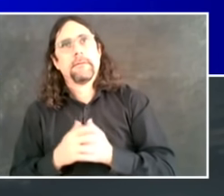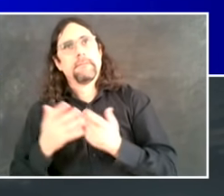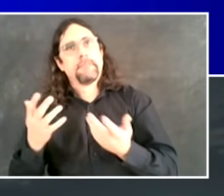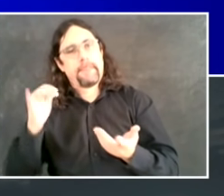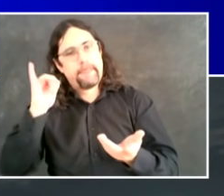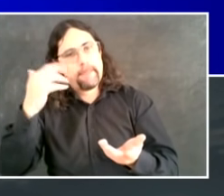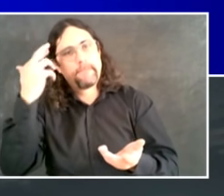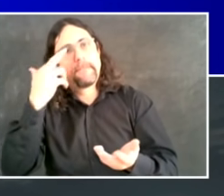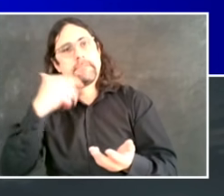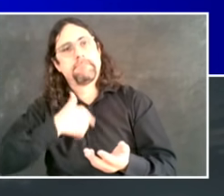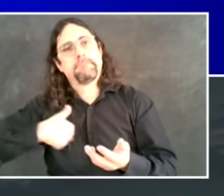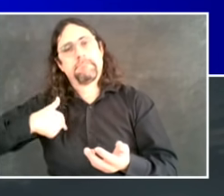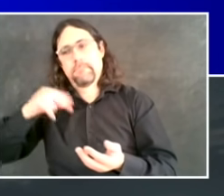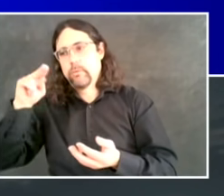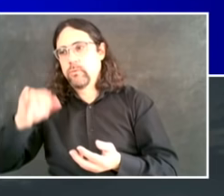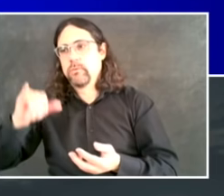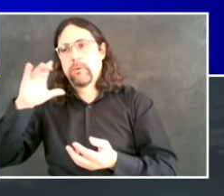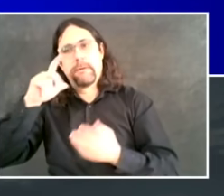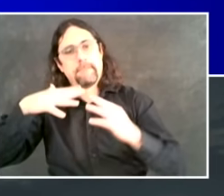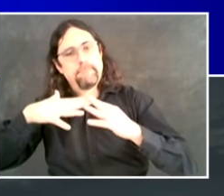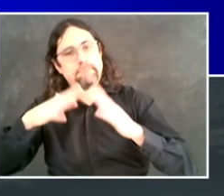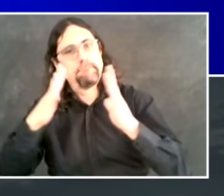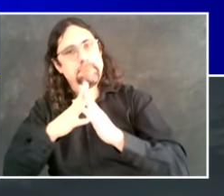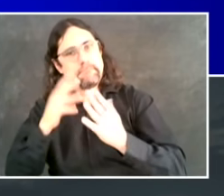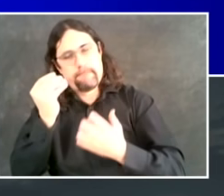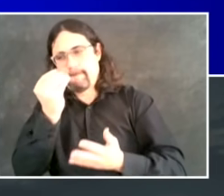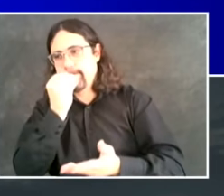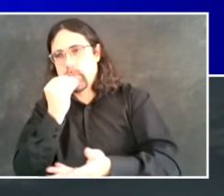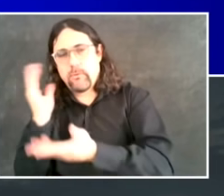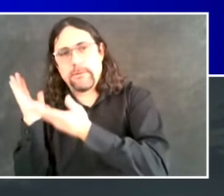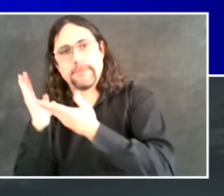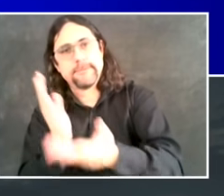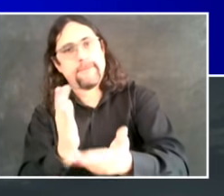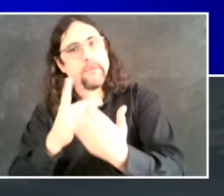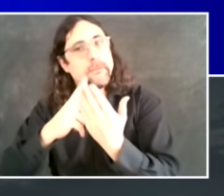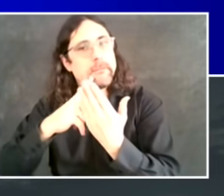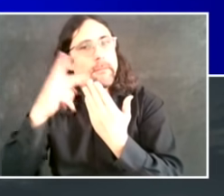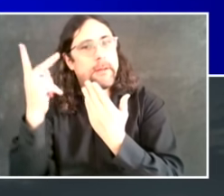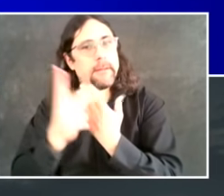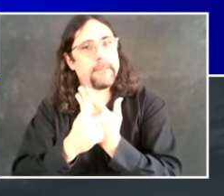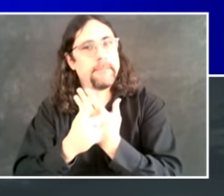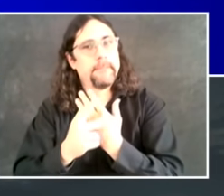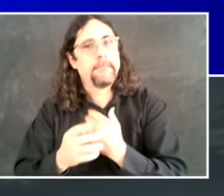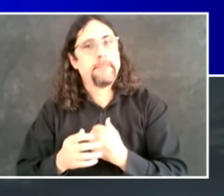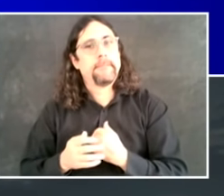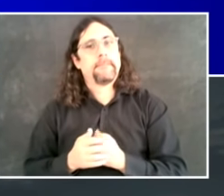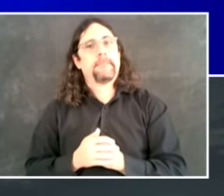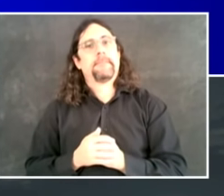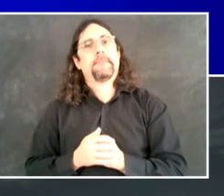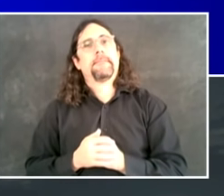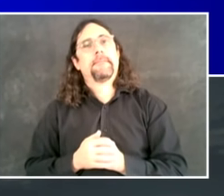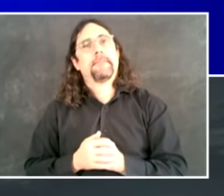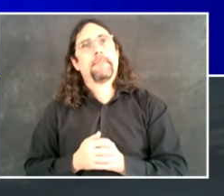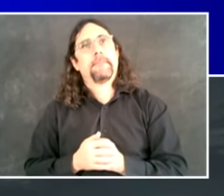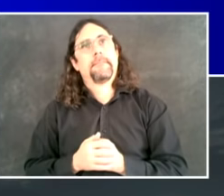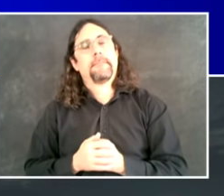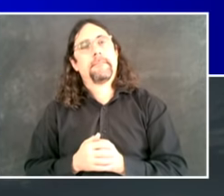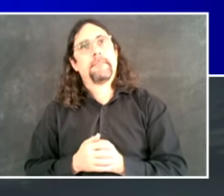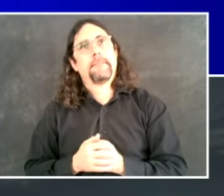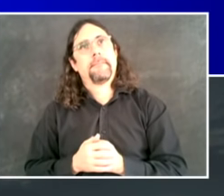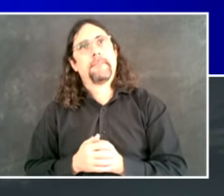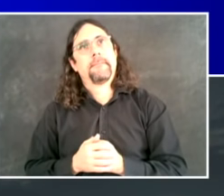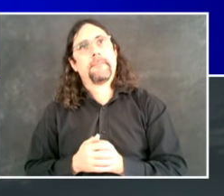again, I want to emphasize, a lot of people who need food right now are people who just weeks ago considered themselves